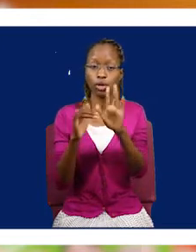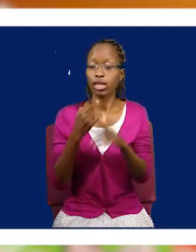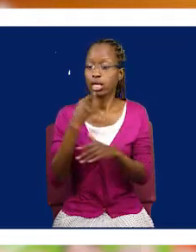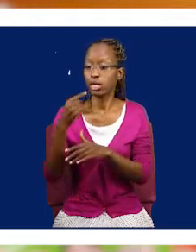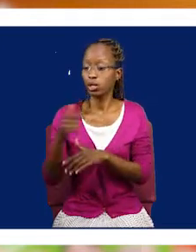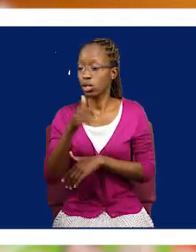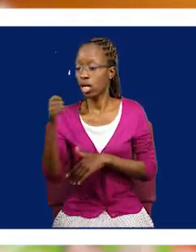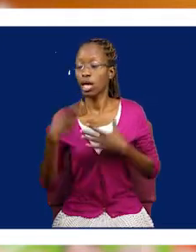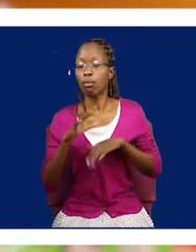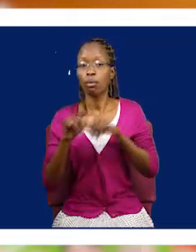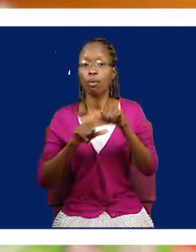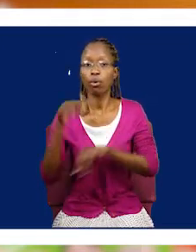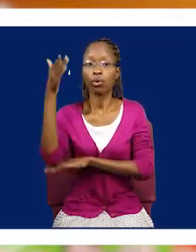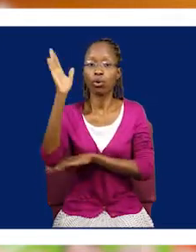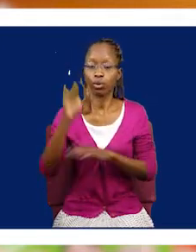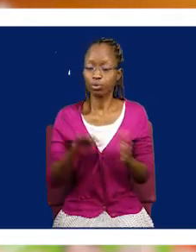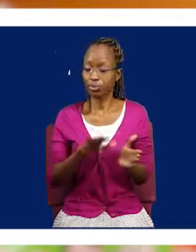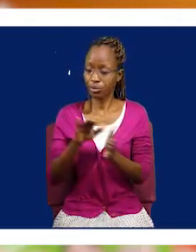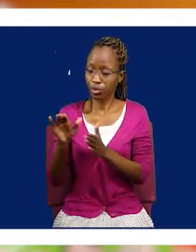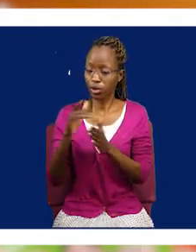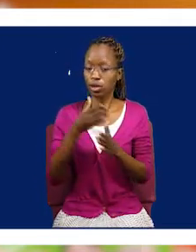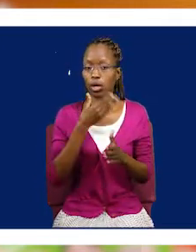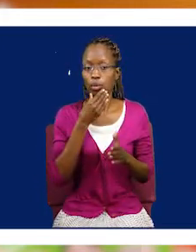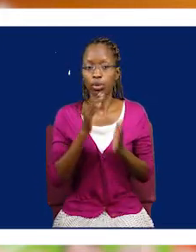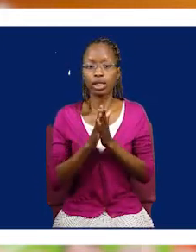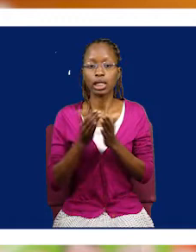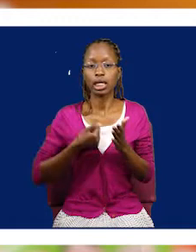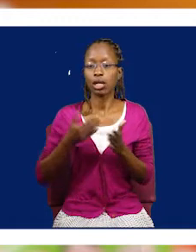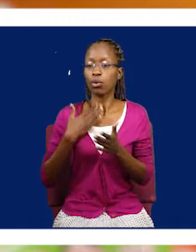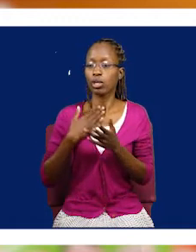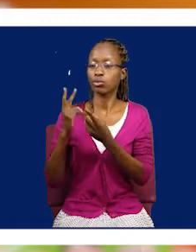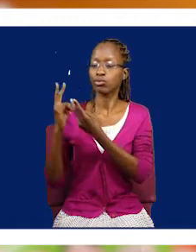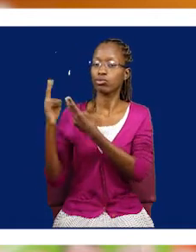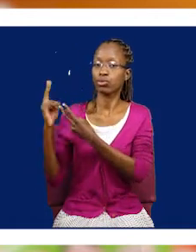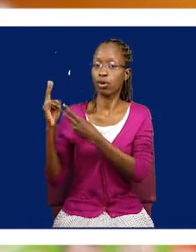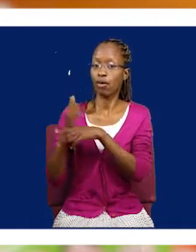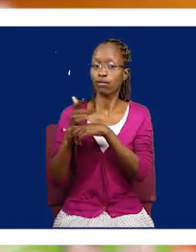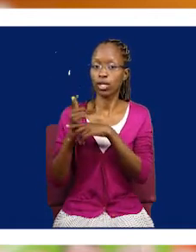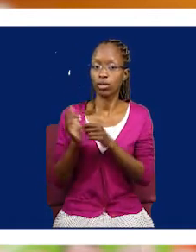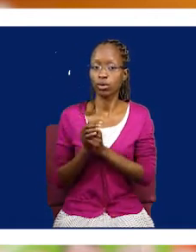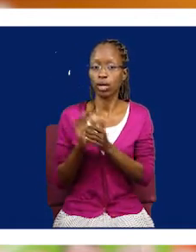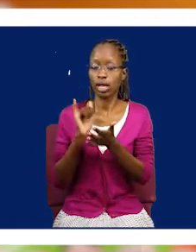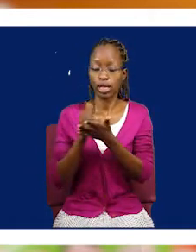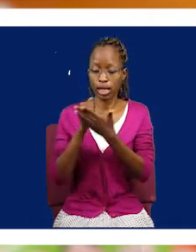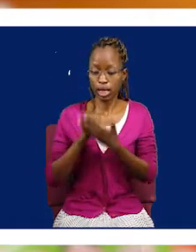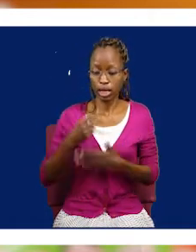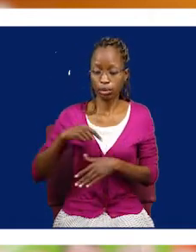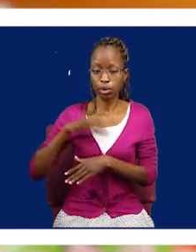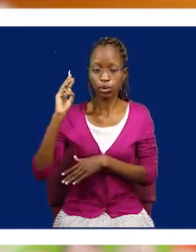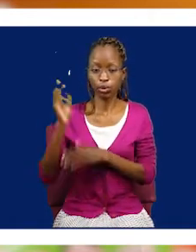God. And so, boys and girls, I would like us to watch this short clip that will help